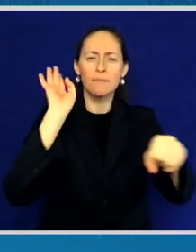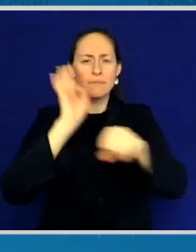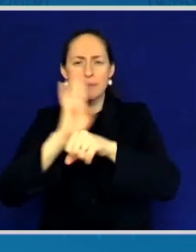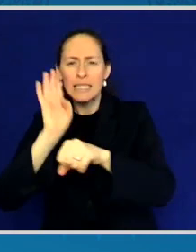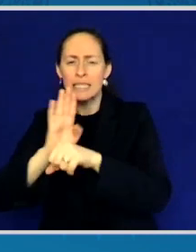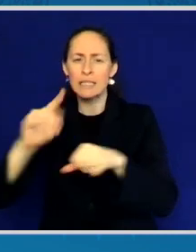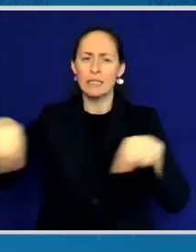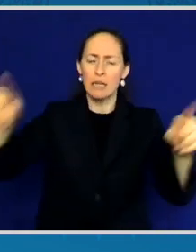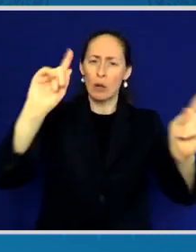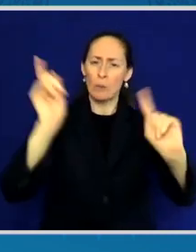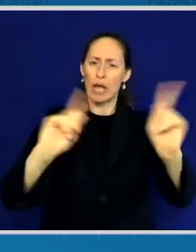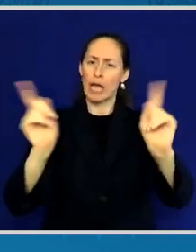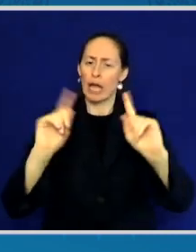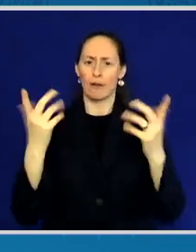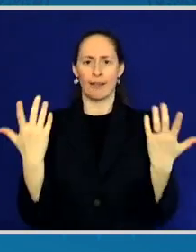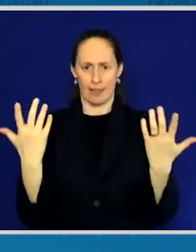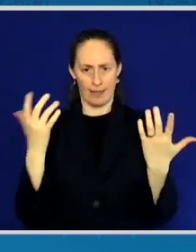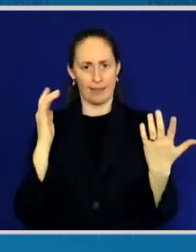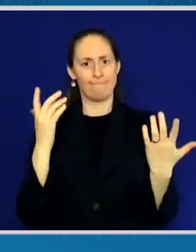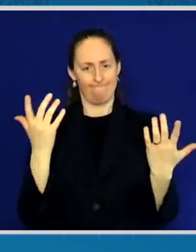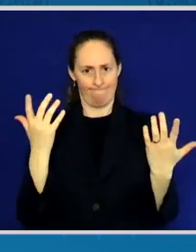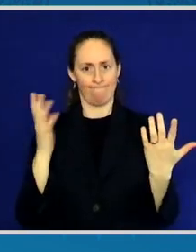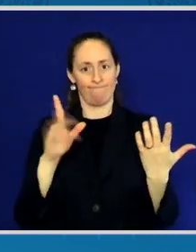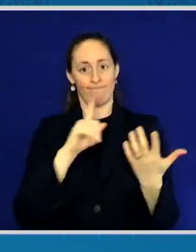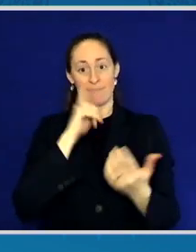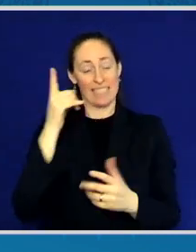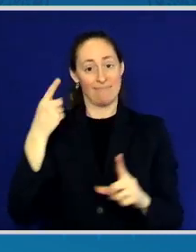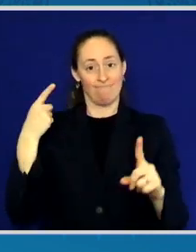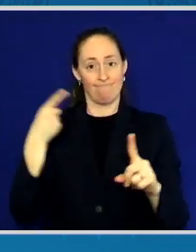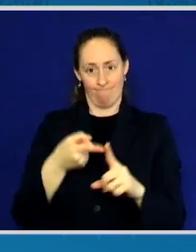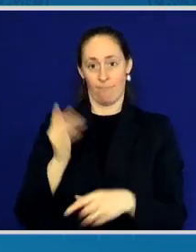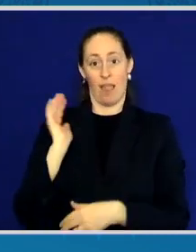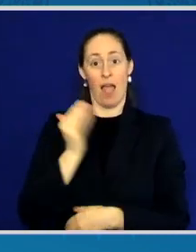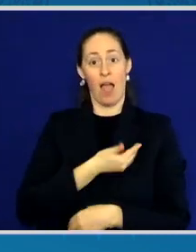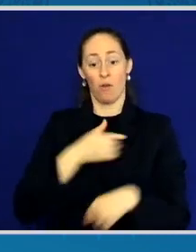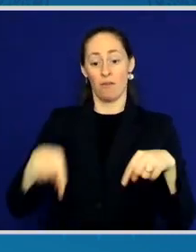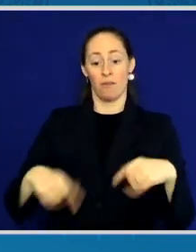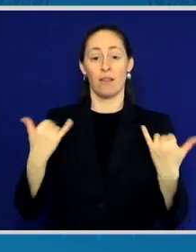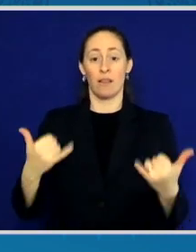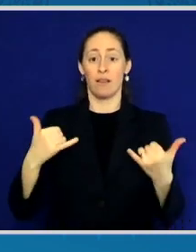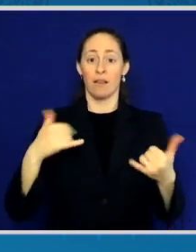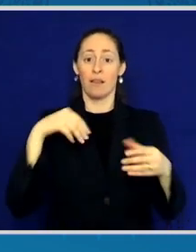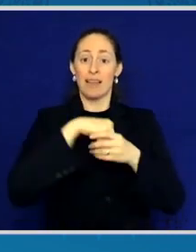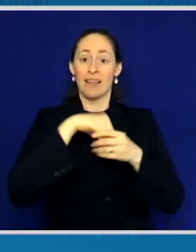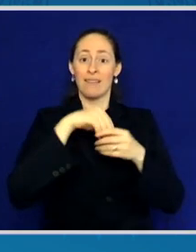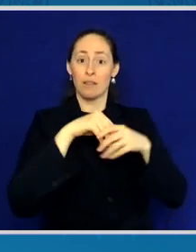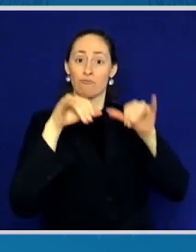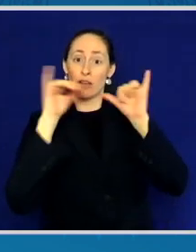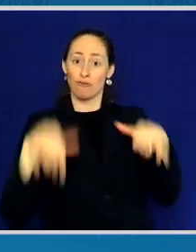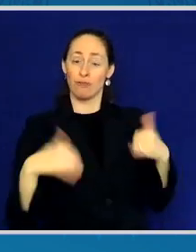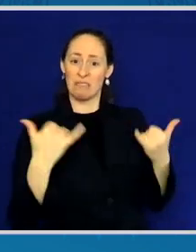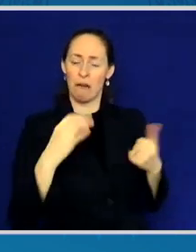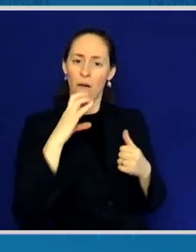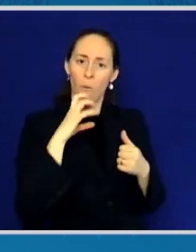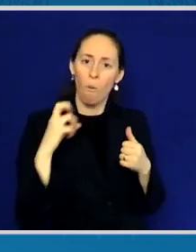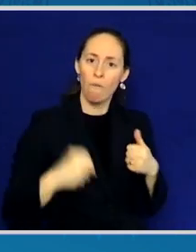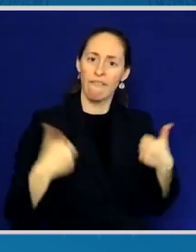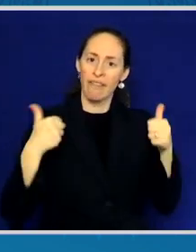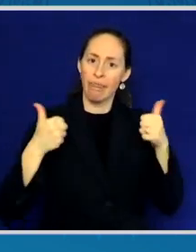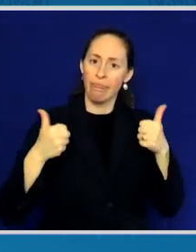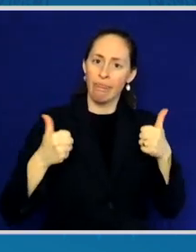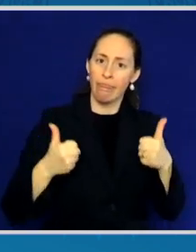but our aged and underfunded infrastructure has not allowed our businesses to get their employees to their front